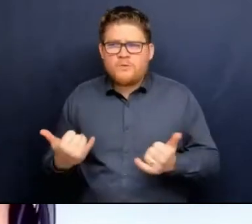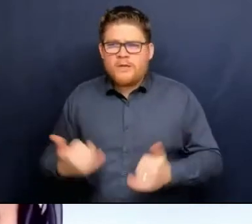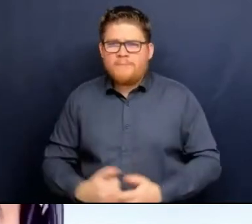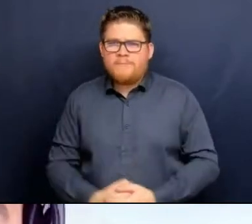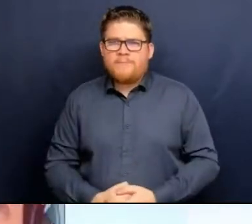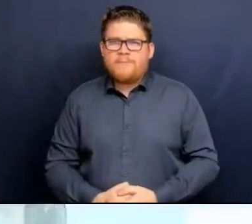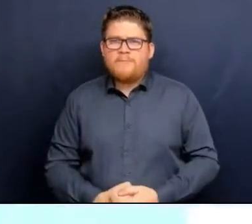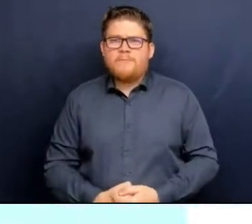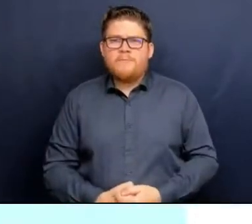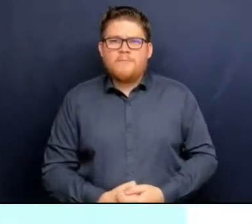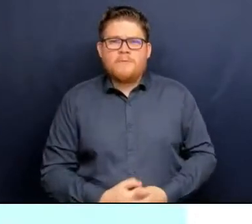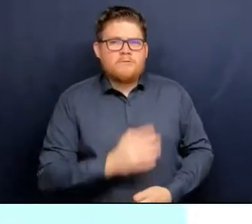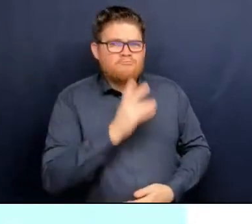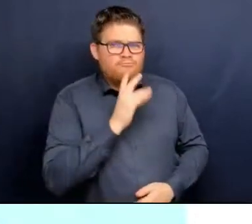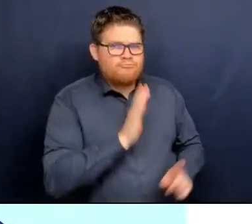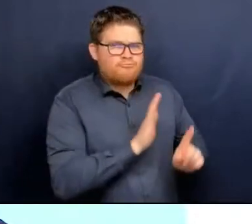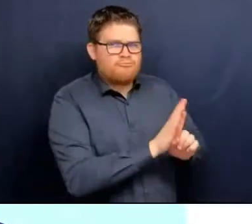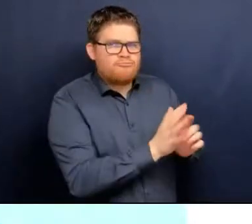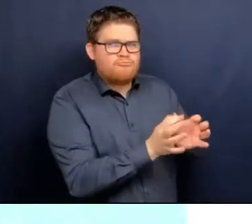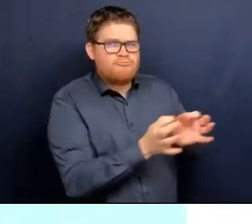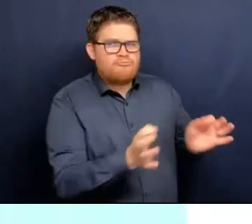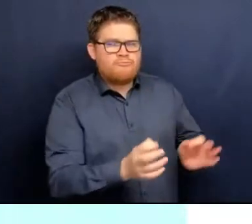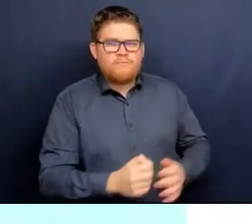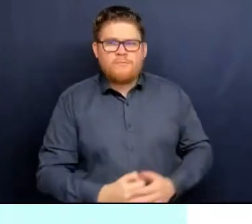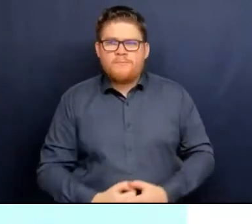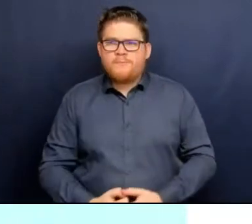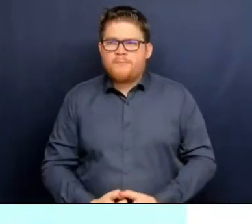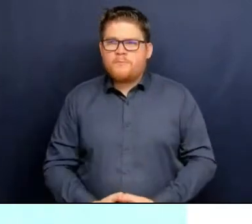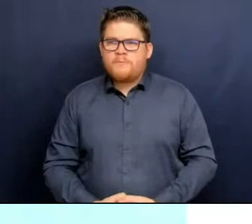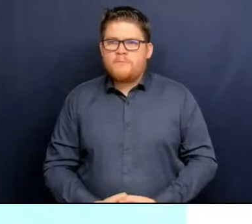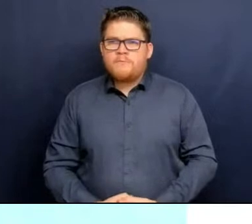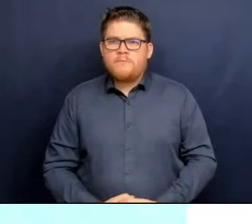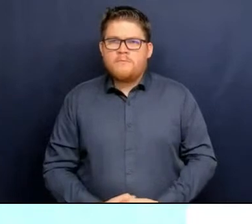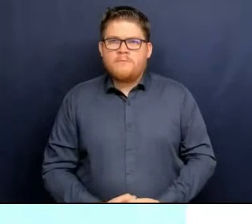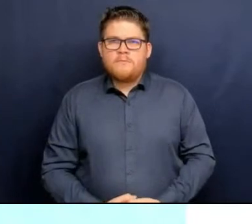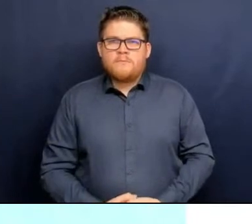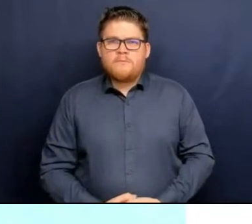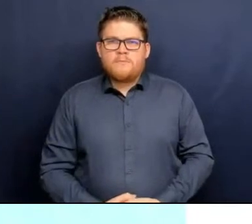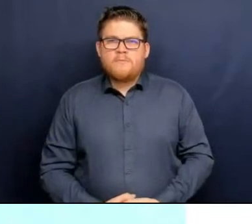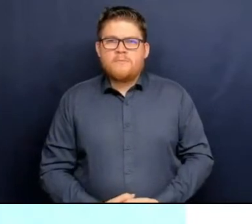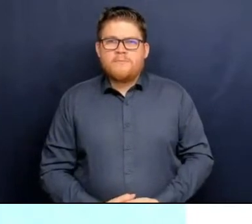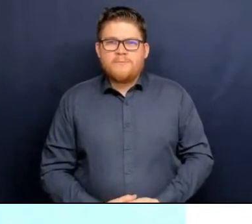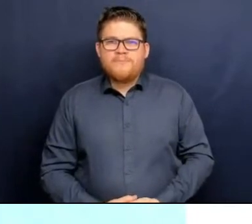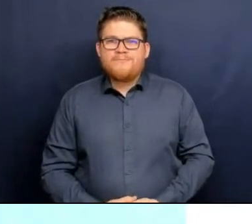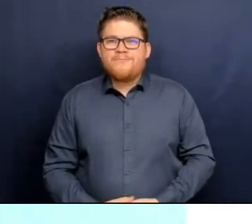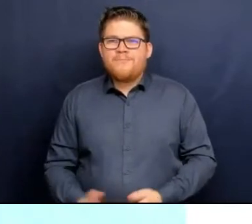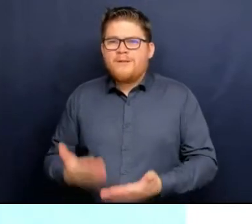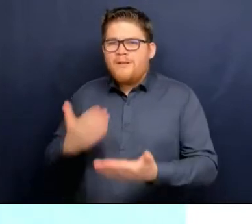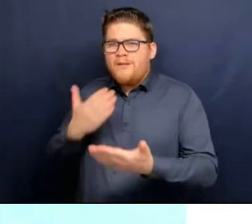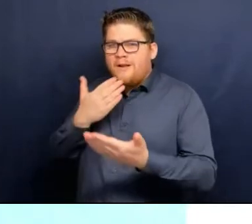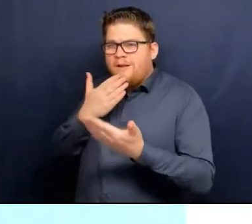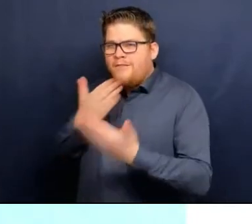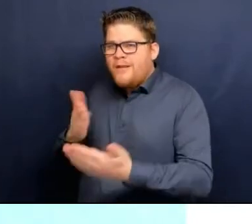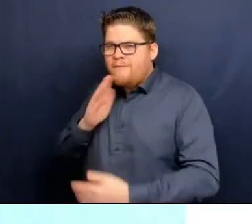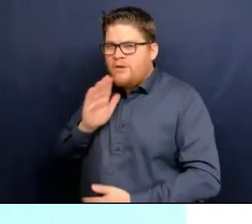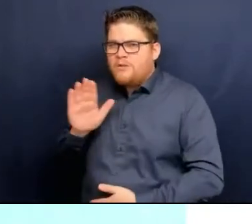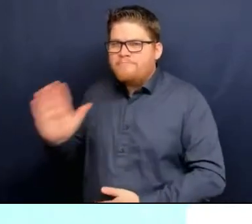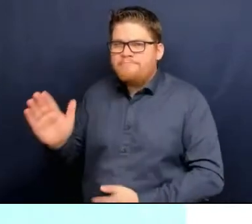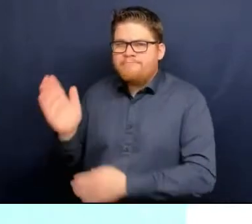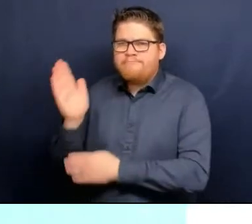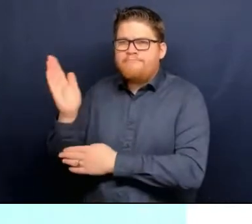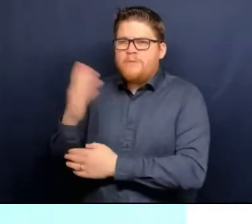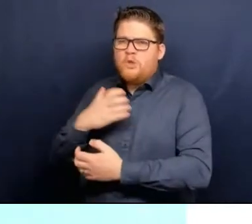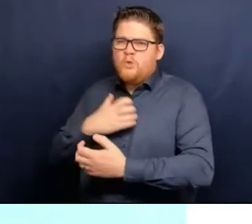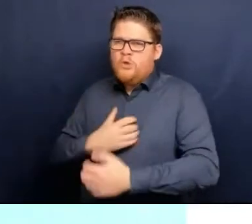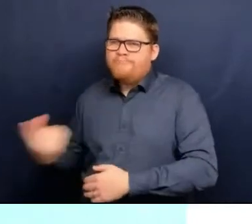Thank you very, very much. Haggis. Thank you very much for your remarks. I wish you were here with us, because it's not very often we manage to get